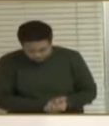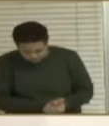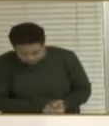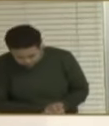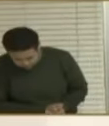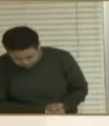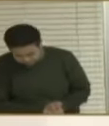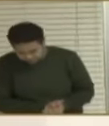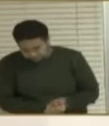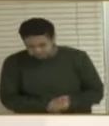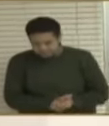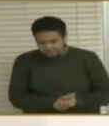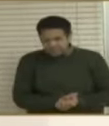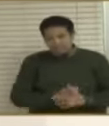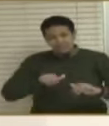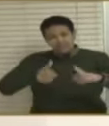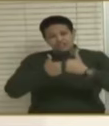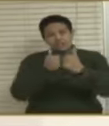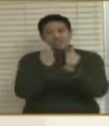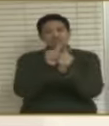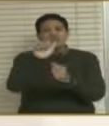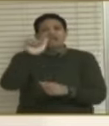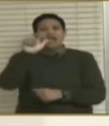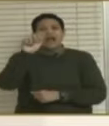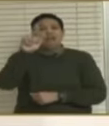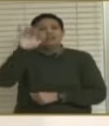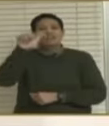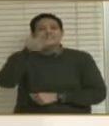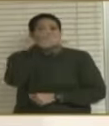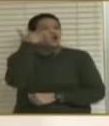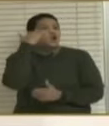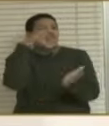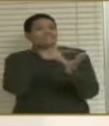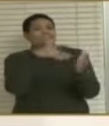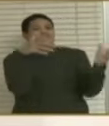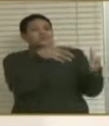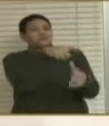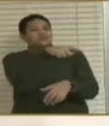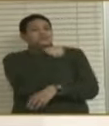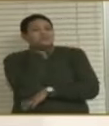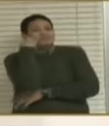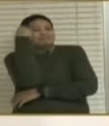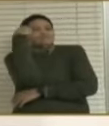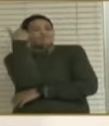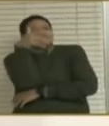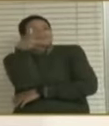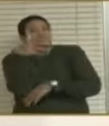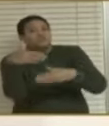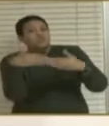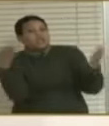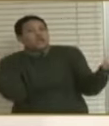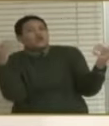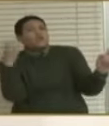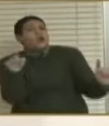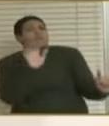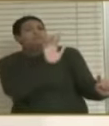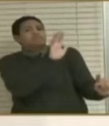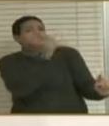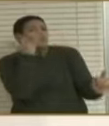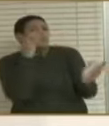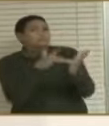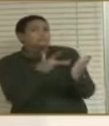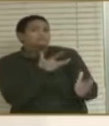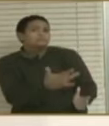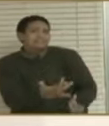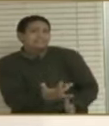The challenge with Alorica brings into sharp focus the BPO space in general, and I know a lot has been said on this. The Prime Minister